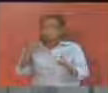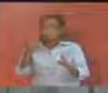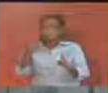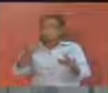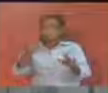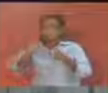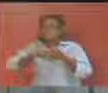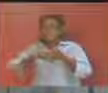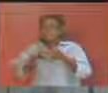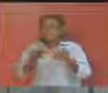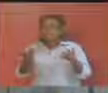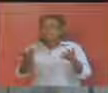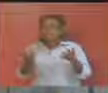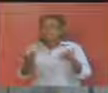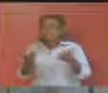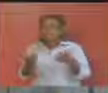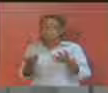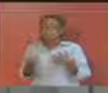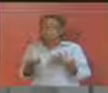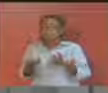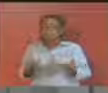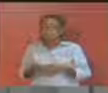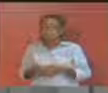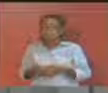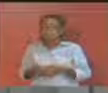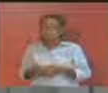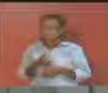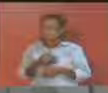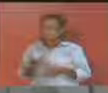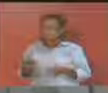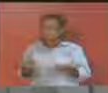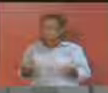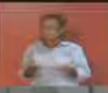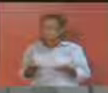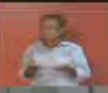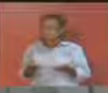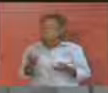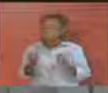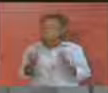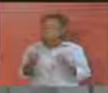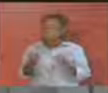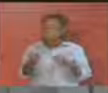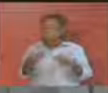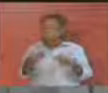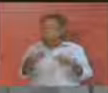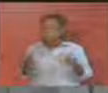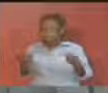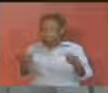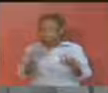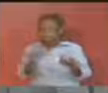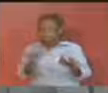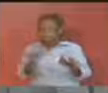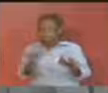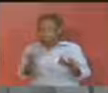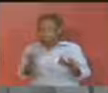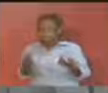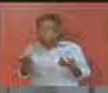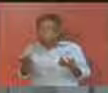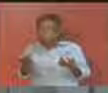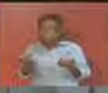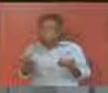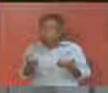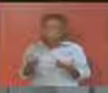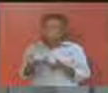the UK? And whether or not we've seen that in our samples that UE has been testing. So that's my first